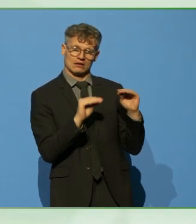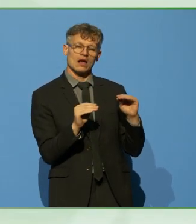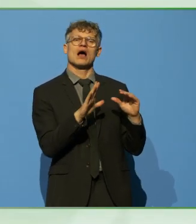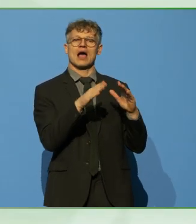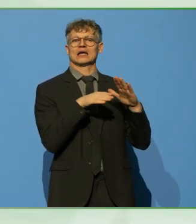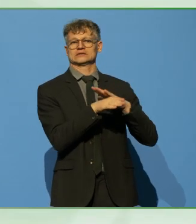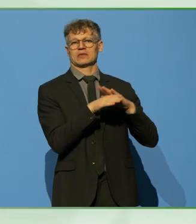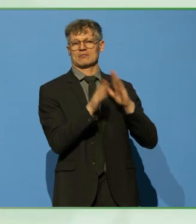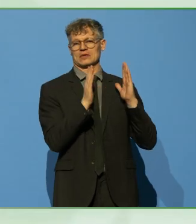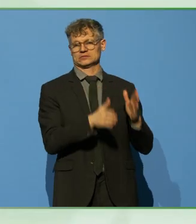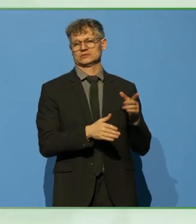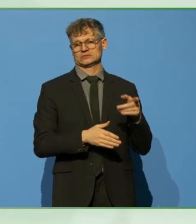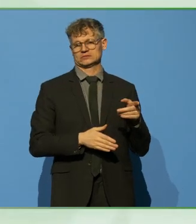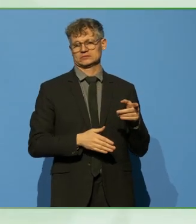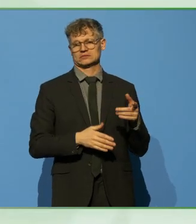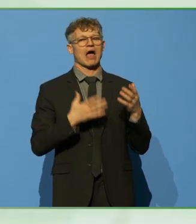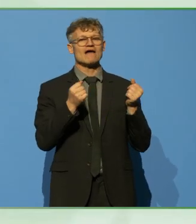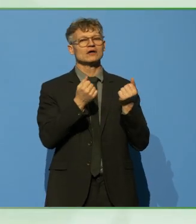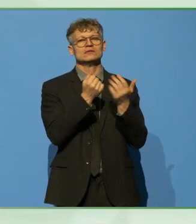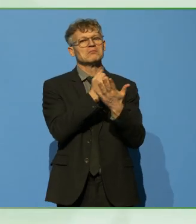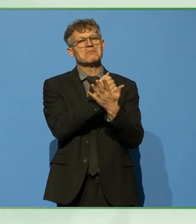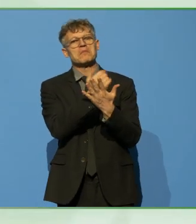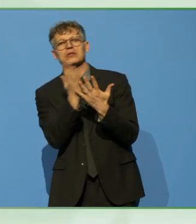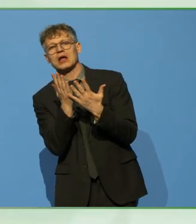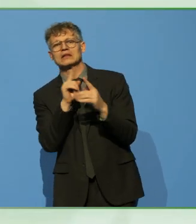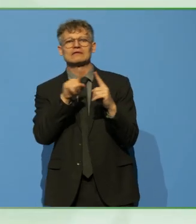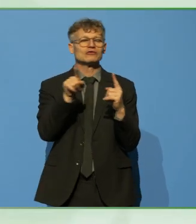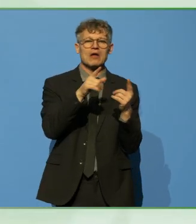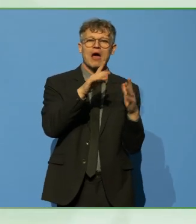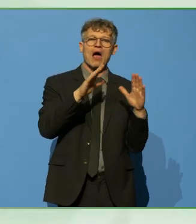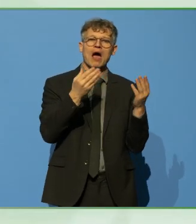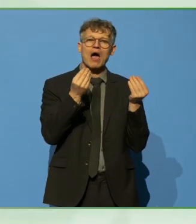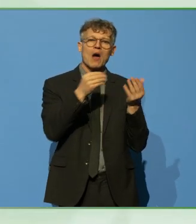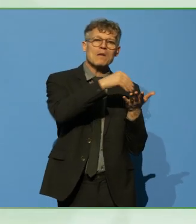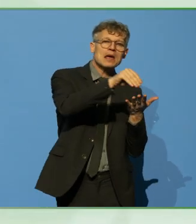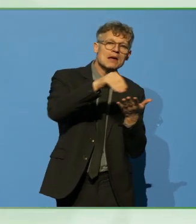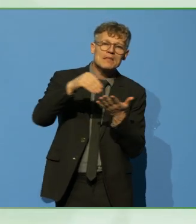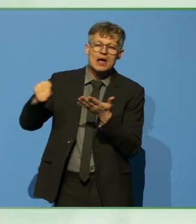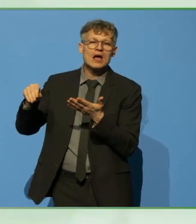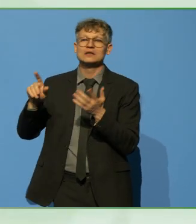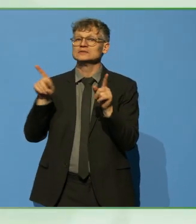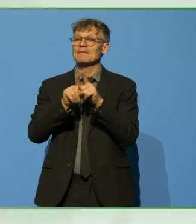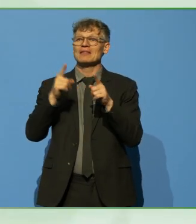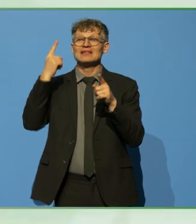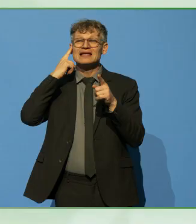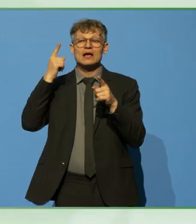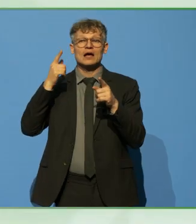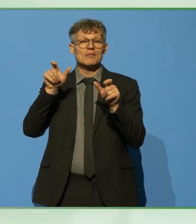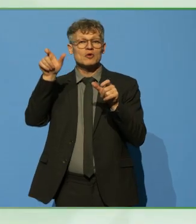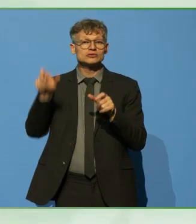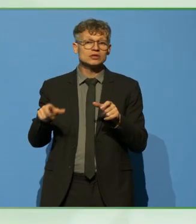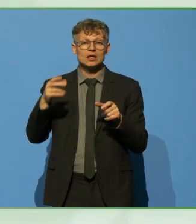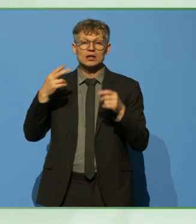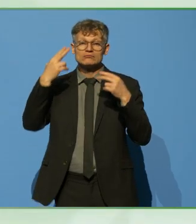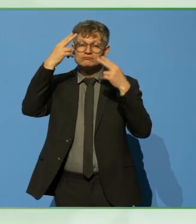multi-channel payment instruments for people with visual disabilities, cognitive disabilities. But we've been talking